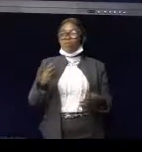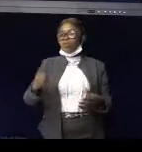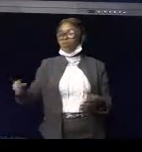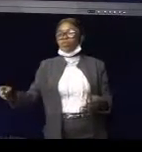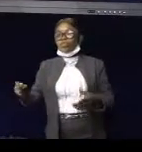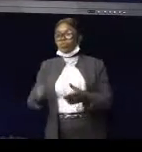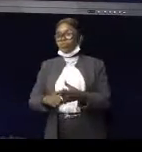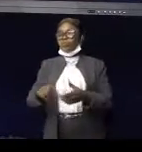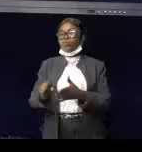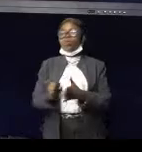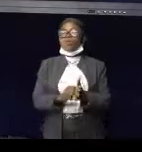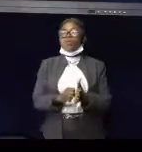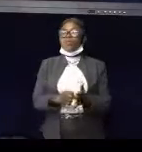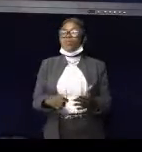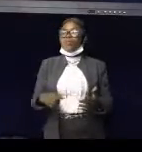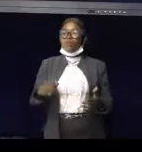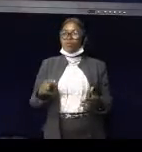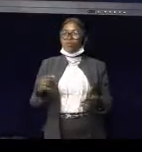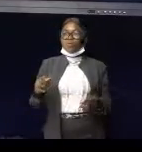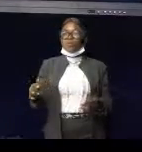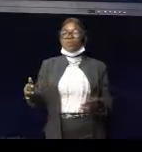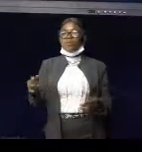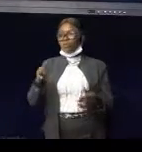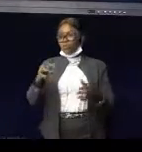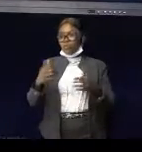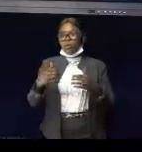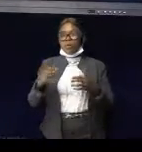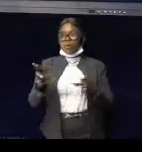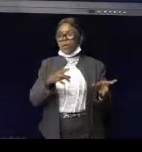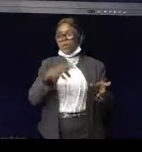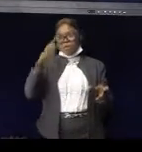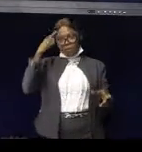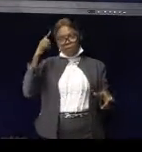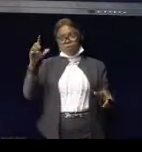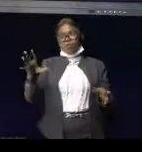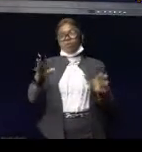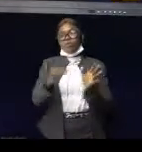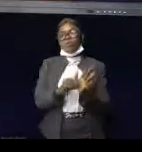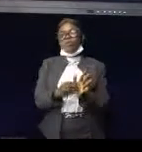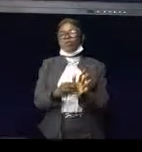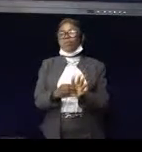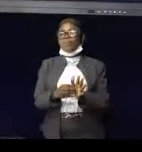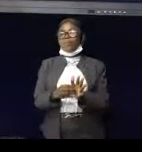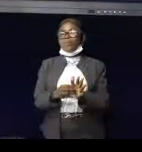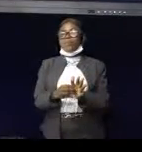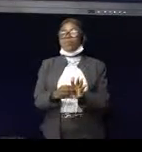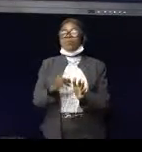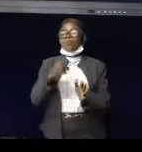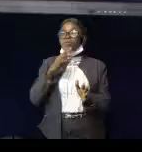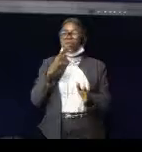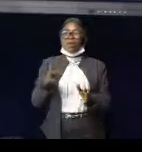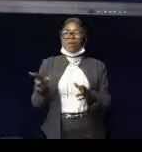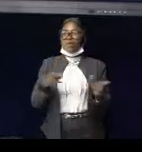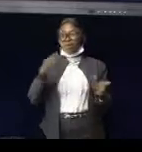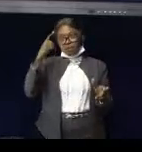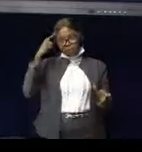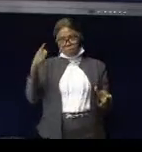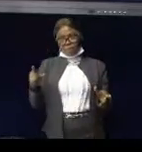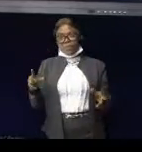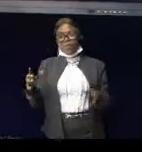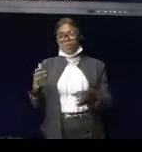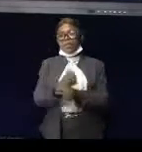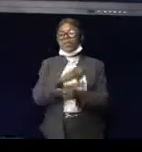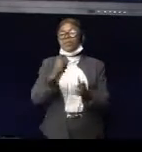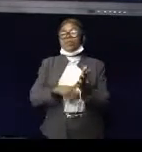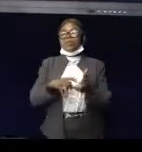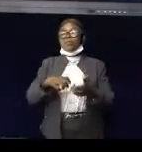states. You can even use it in the bakery. Okay, so you're ready for one of your own. The baker uses 32 kilograms of flour. You're ready for one of your own. So take